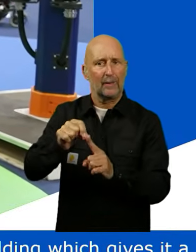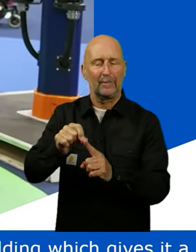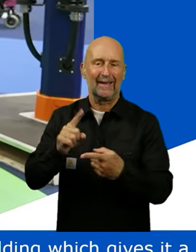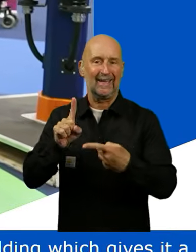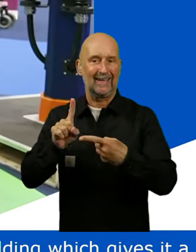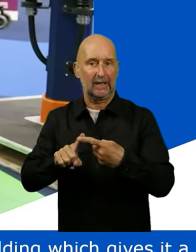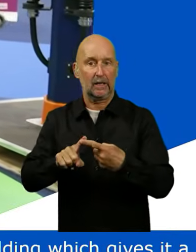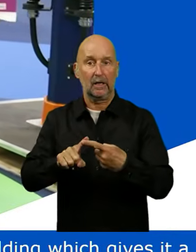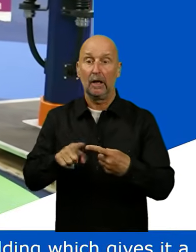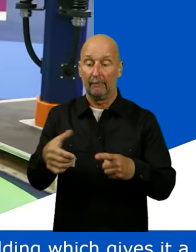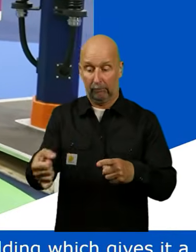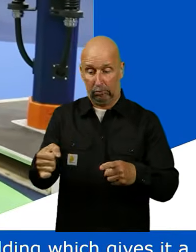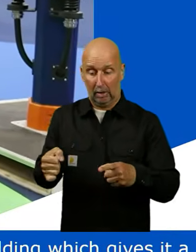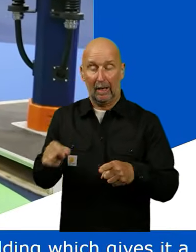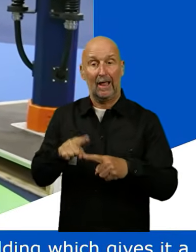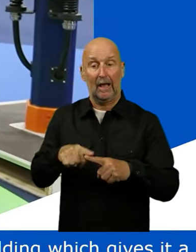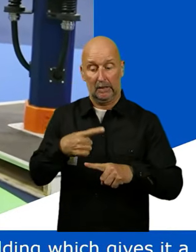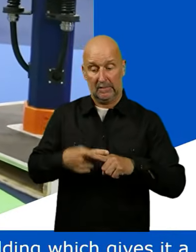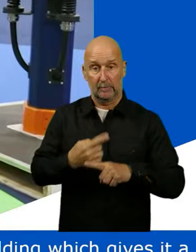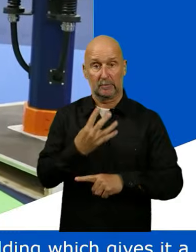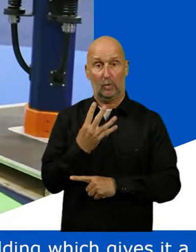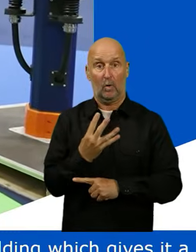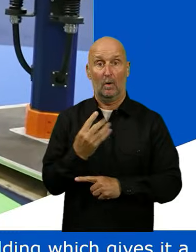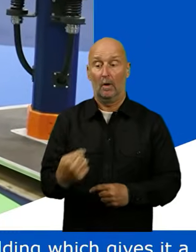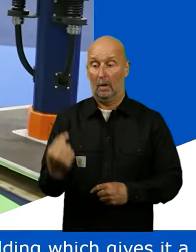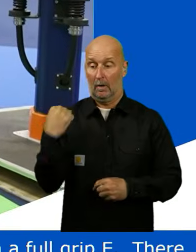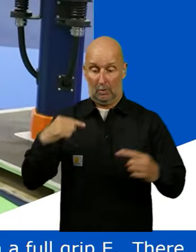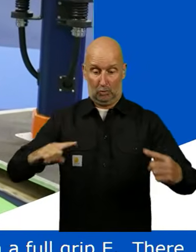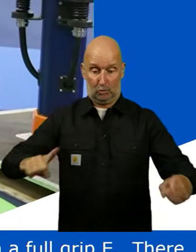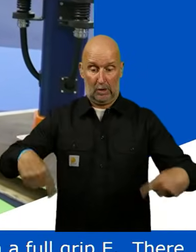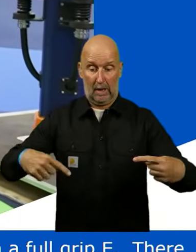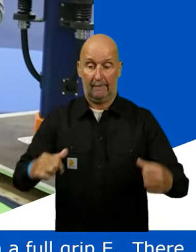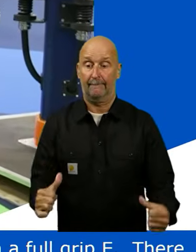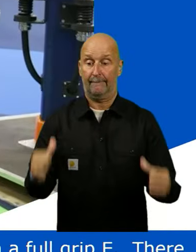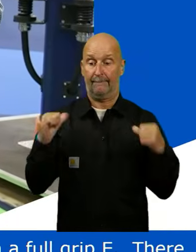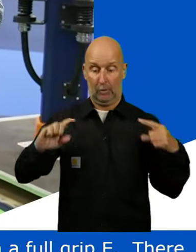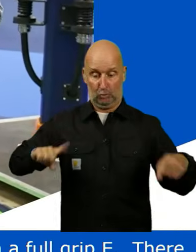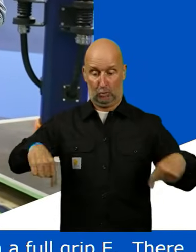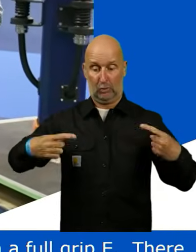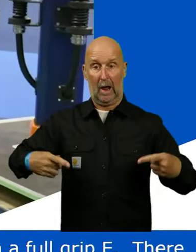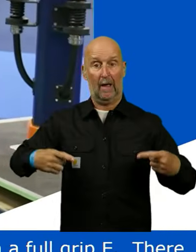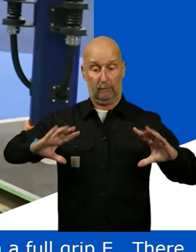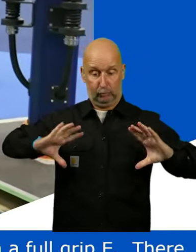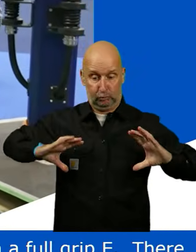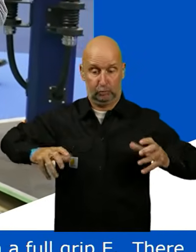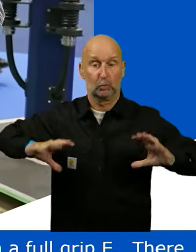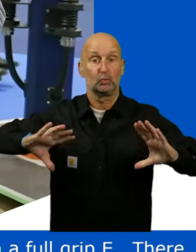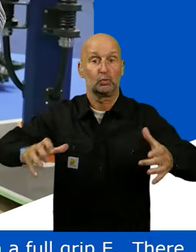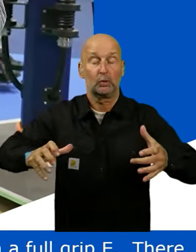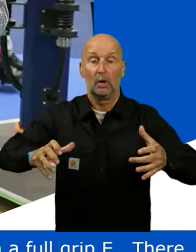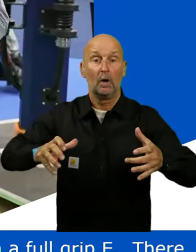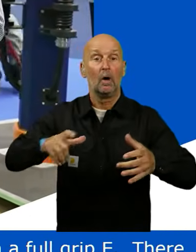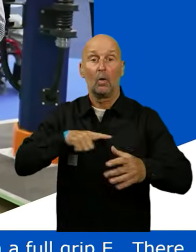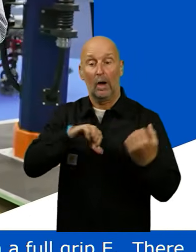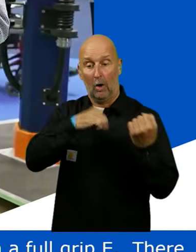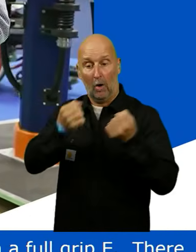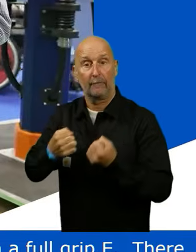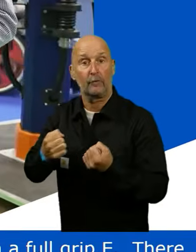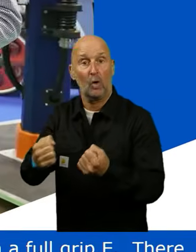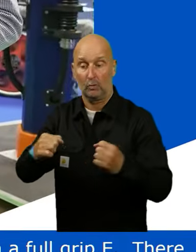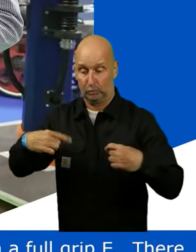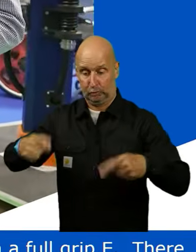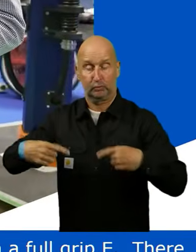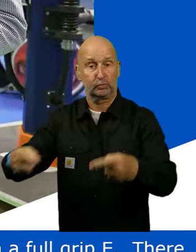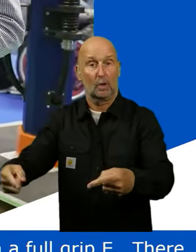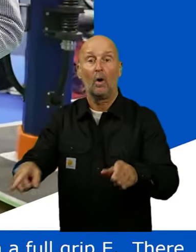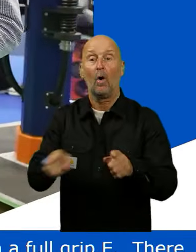four-wheel drive capability, so there's drive to the rear wheels as well as the front. And this gives it fantastic grip off-road, as mentioned, but also